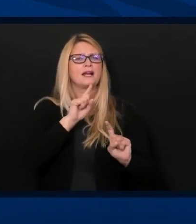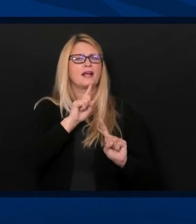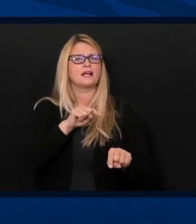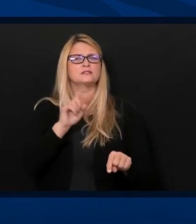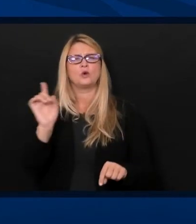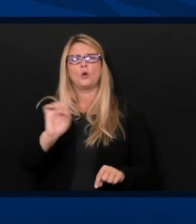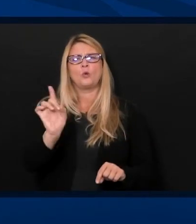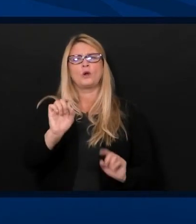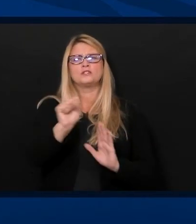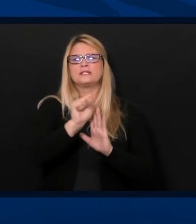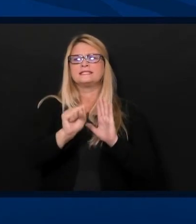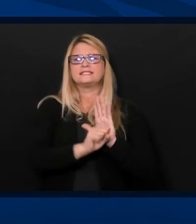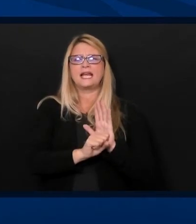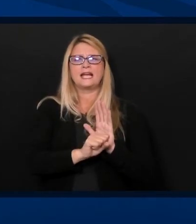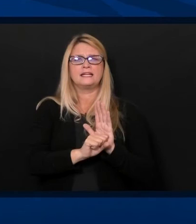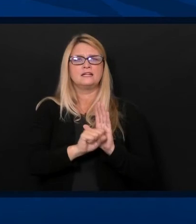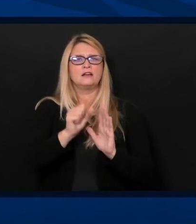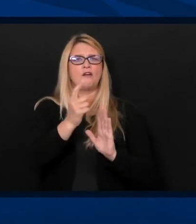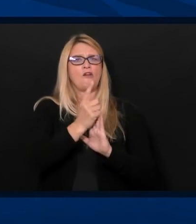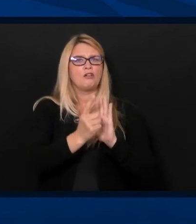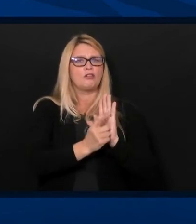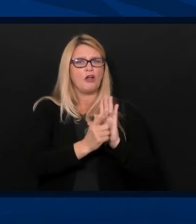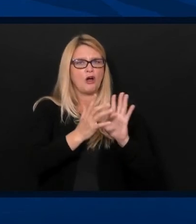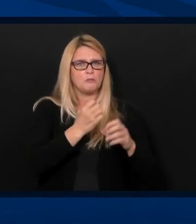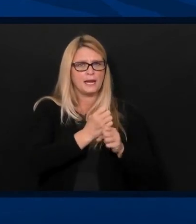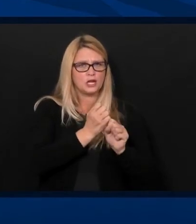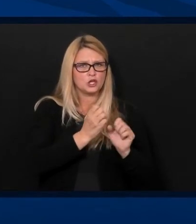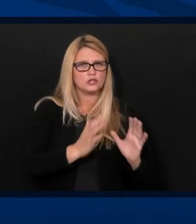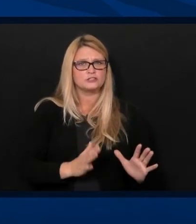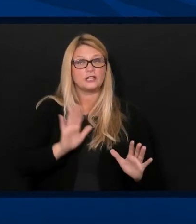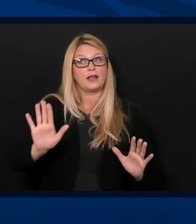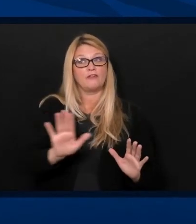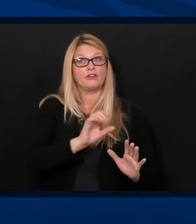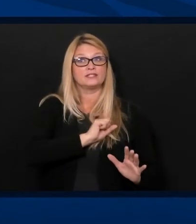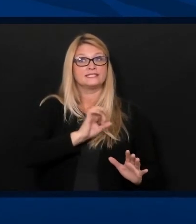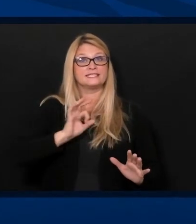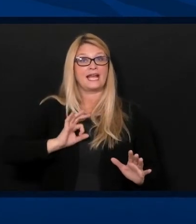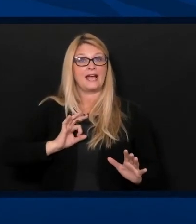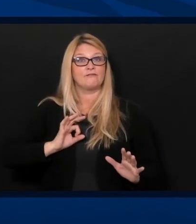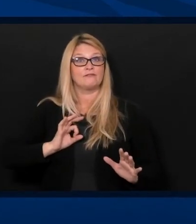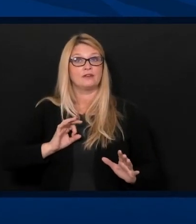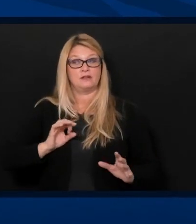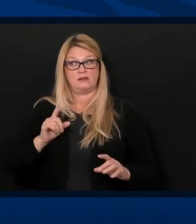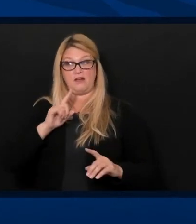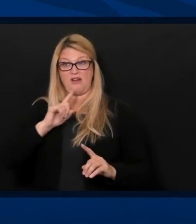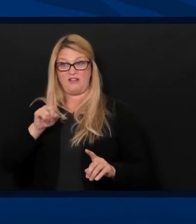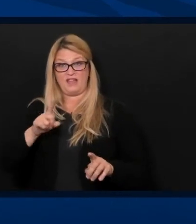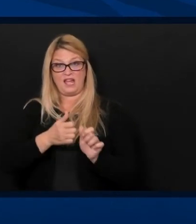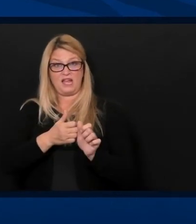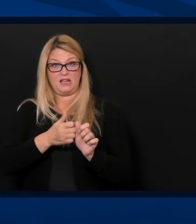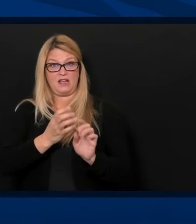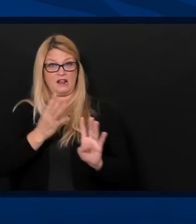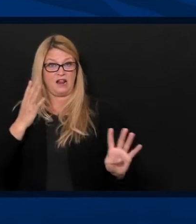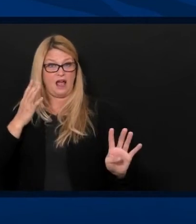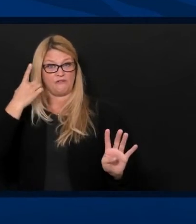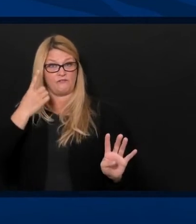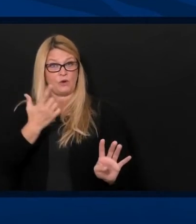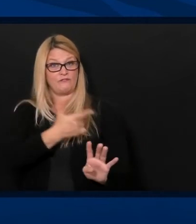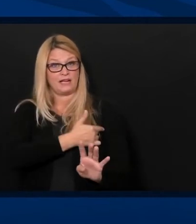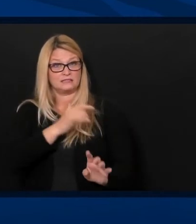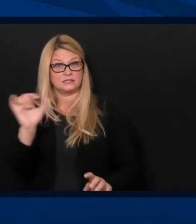our state lawmakers and the members of their staff fall in the vaccine plan? And do we think we'll be able to get all of those folks